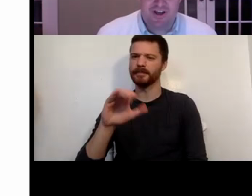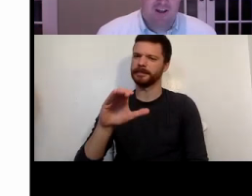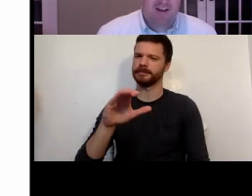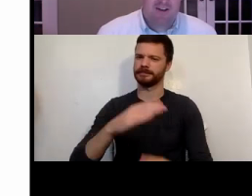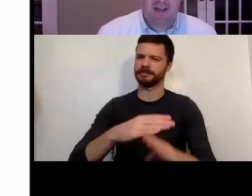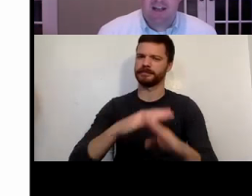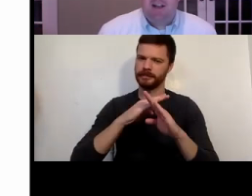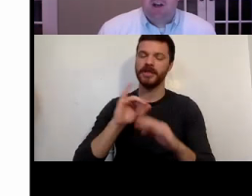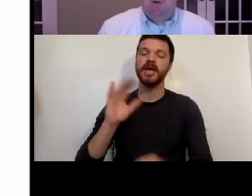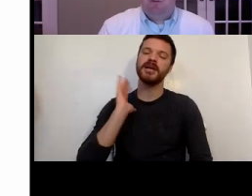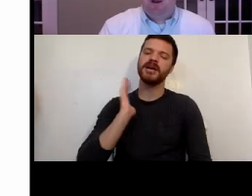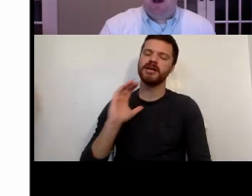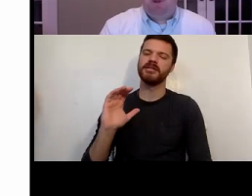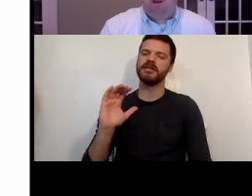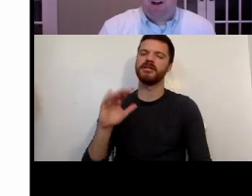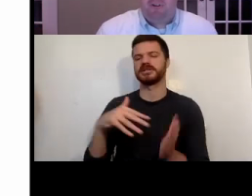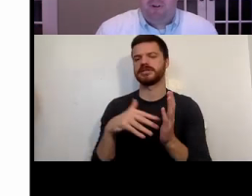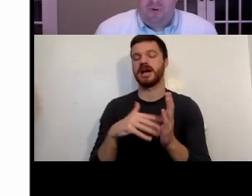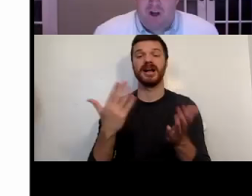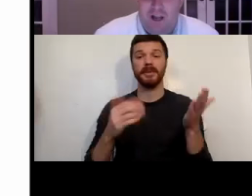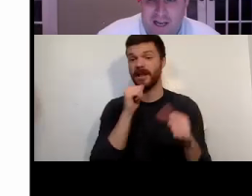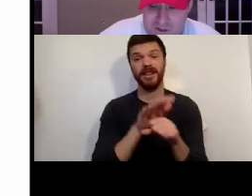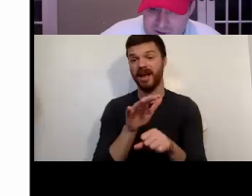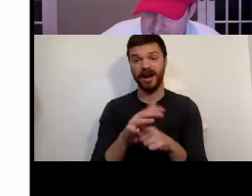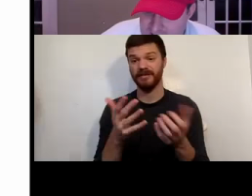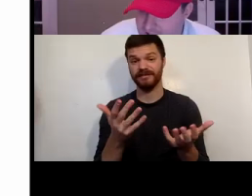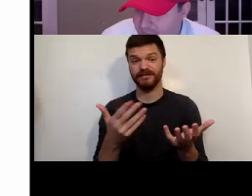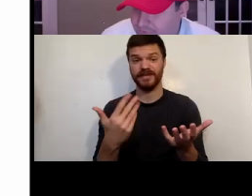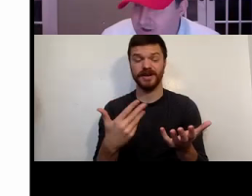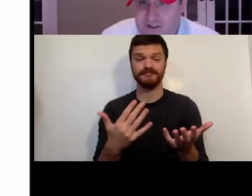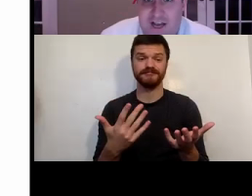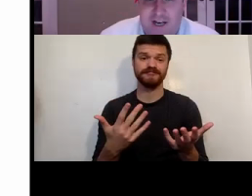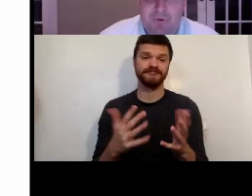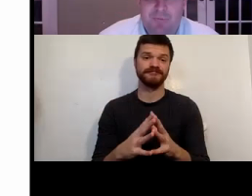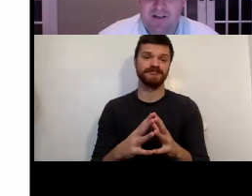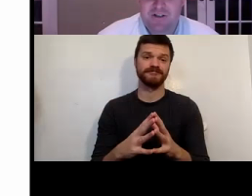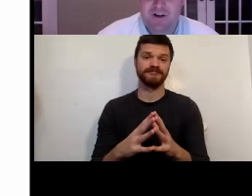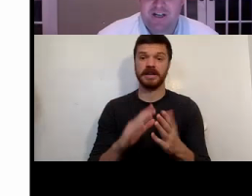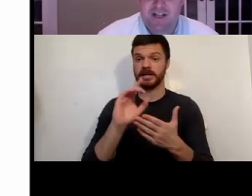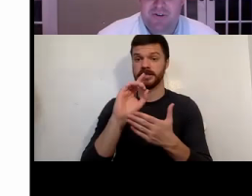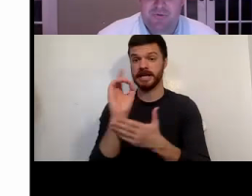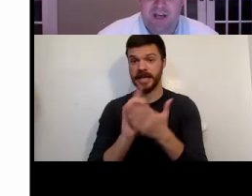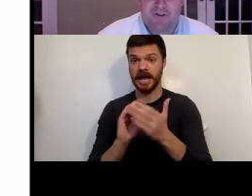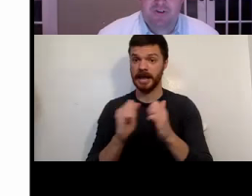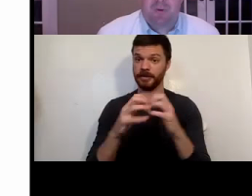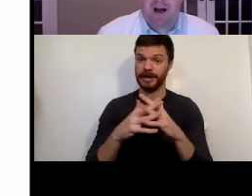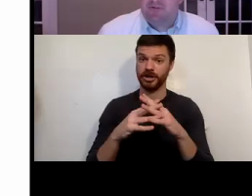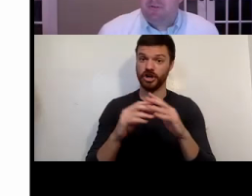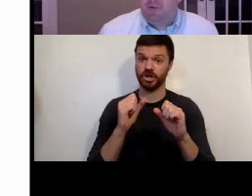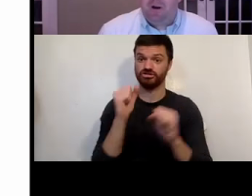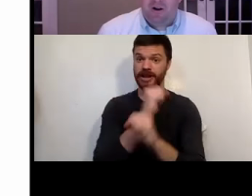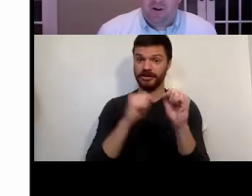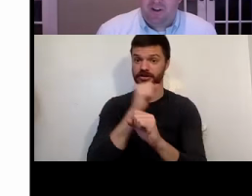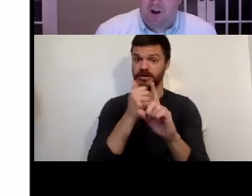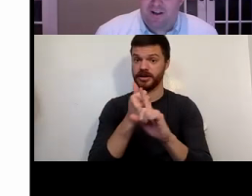referenced, is that it might not be enough to actually design an implementation strategy that is responsive